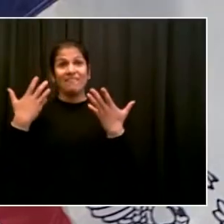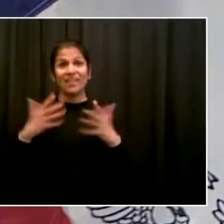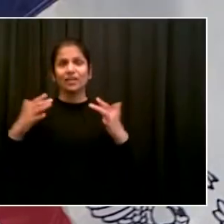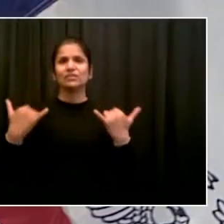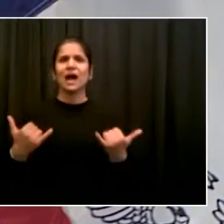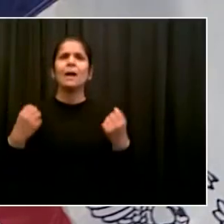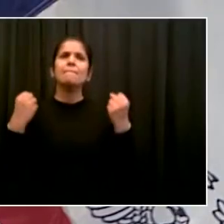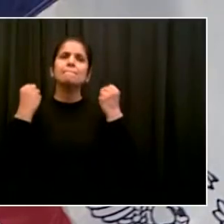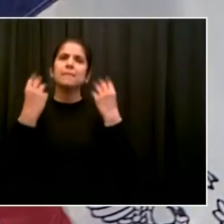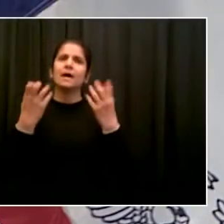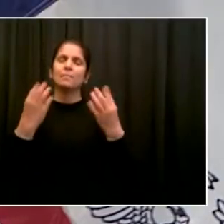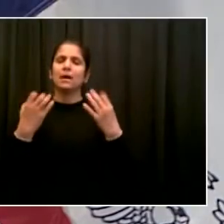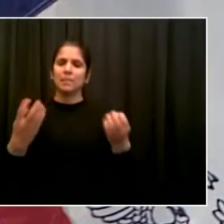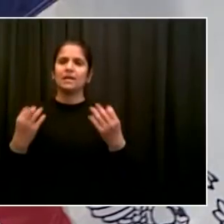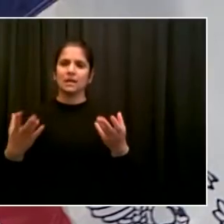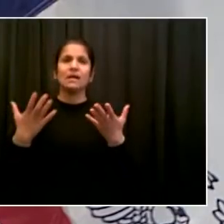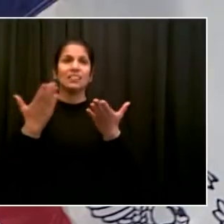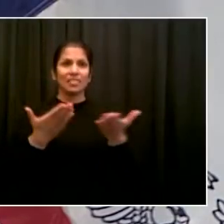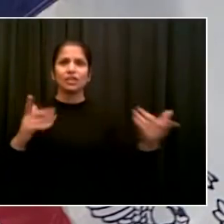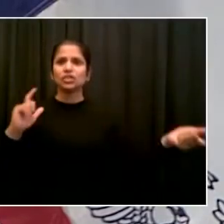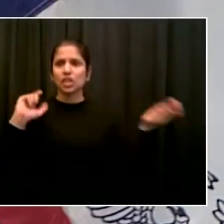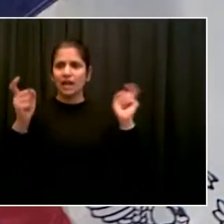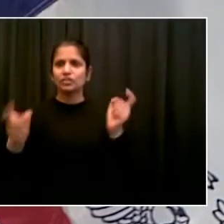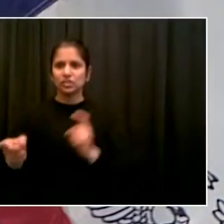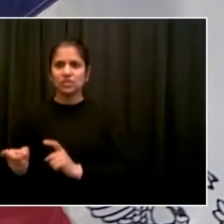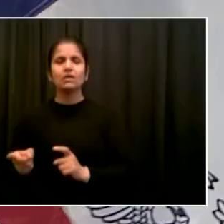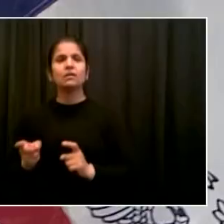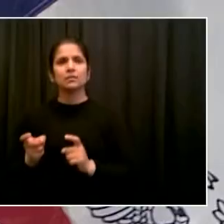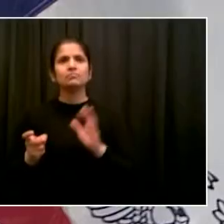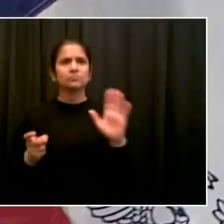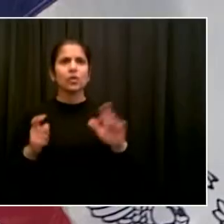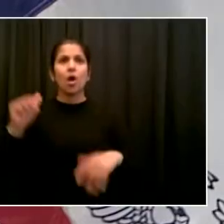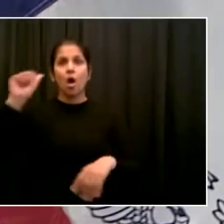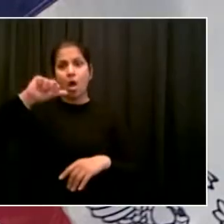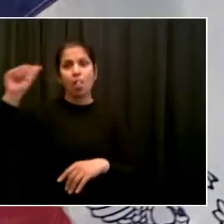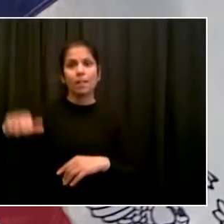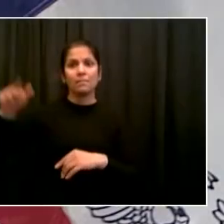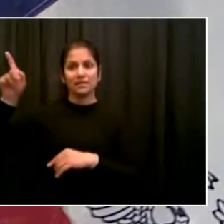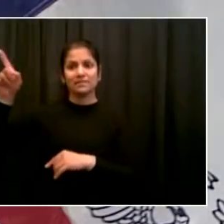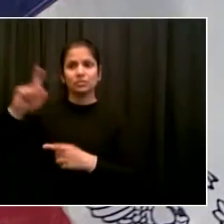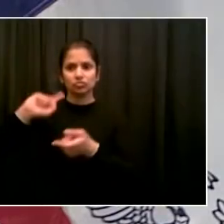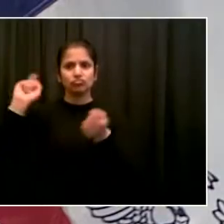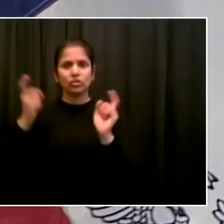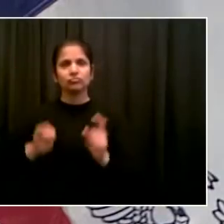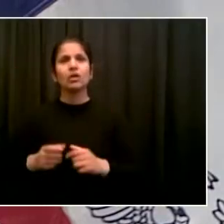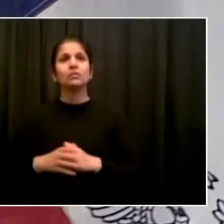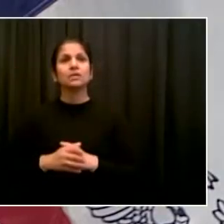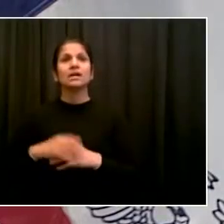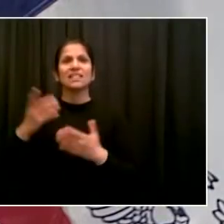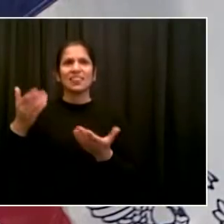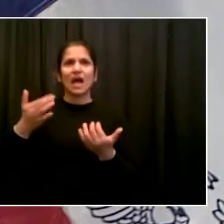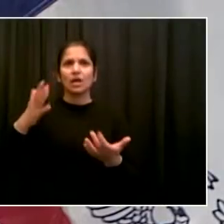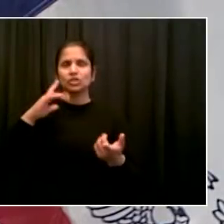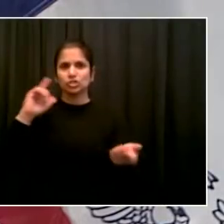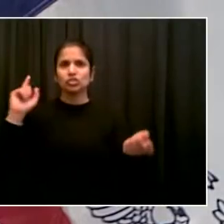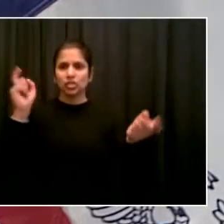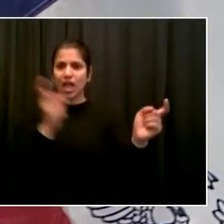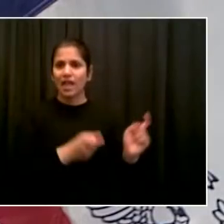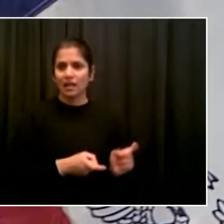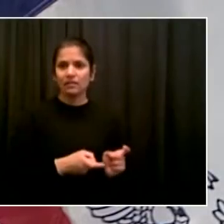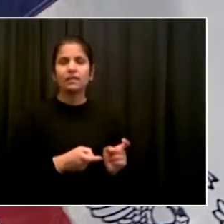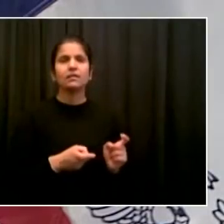be reversed that was done wrong. I'm going to turn to Dr. Varma and Dr. Choksi. I mean, we were all surprised, in fact, shocked when we heard